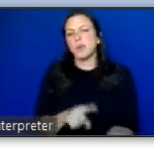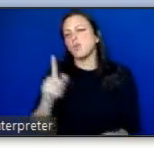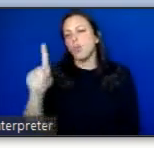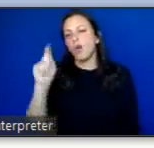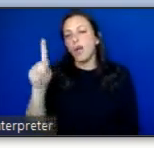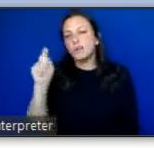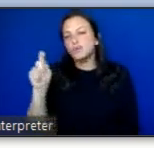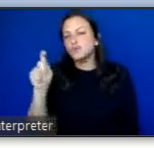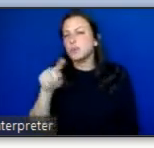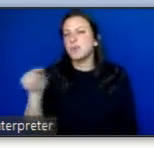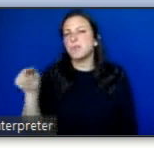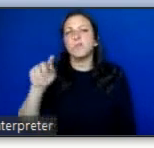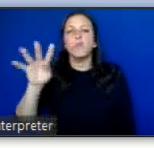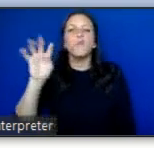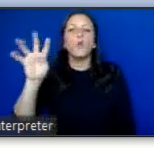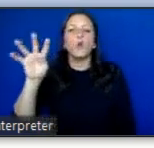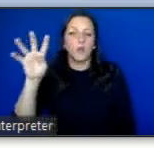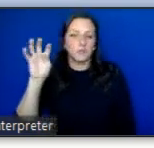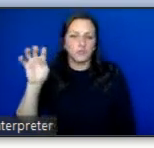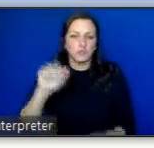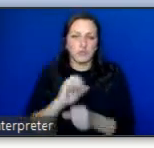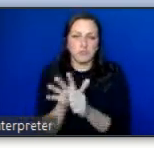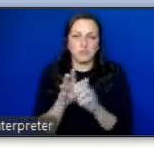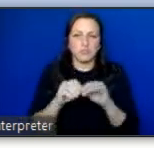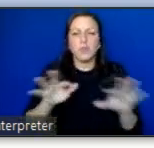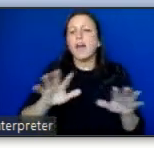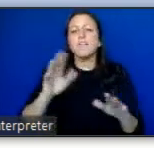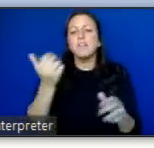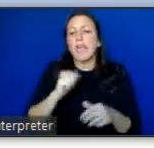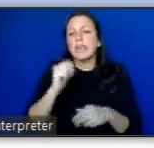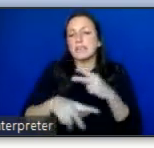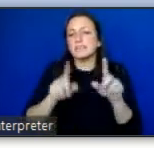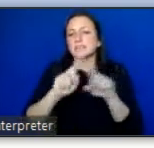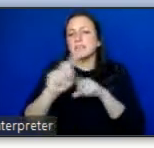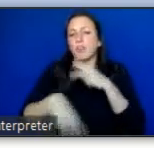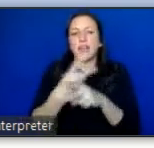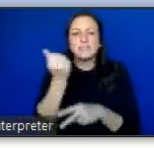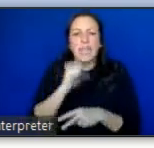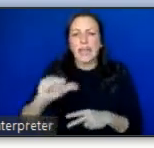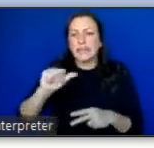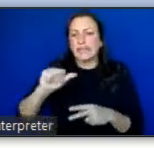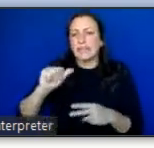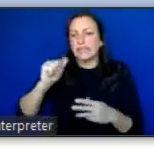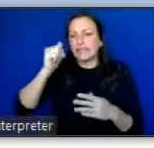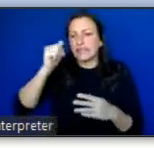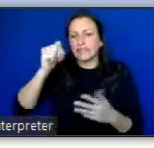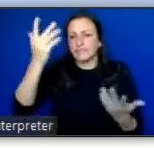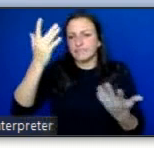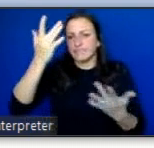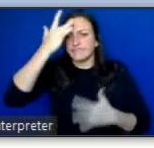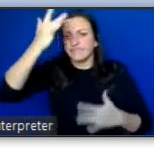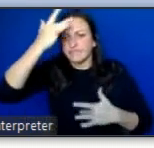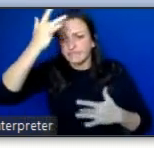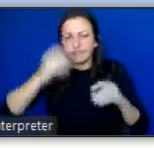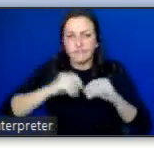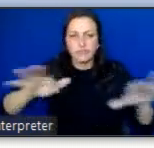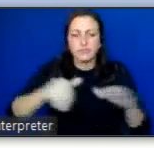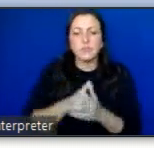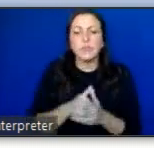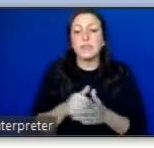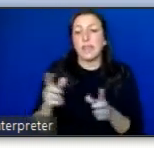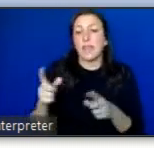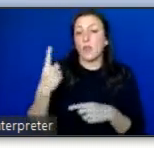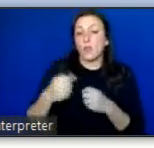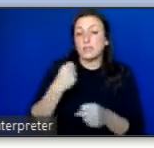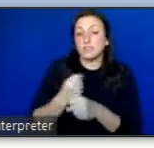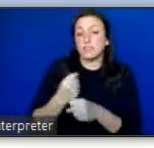to 400 outbreaks, and that's outbreaks of all types, all pathogens. In the last year alone, we've responded to more than